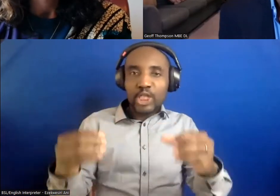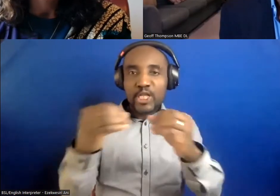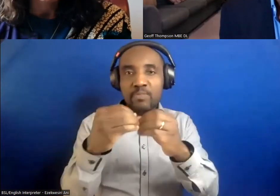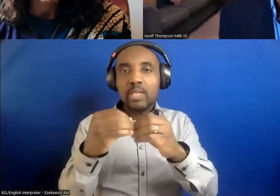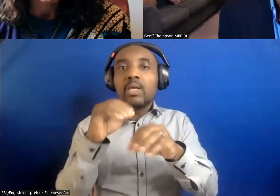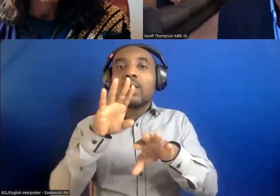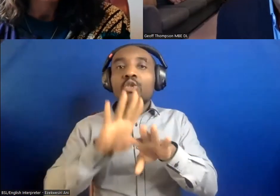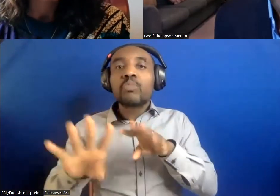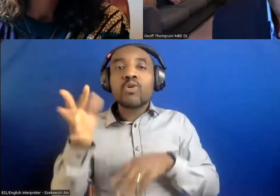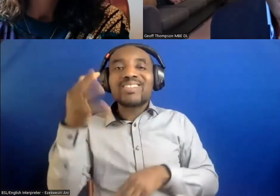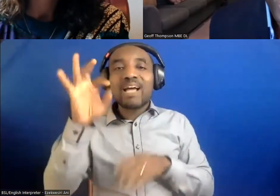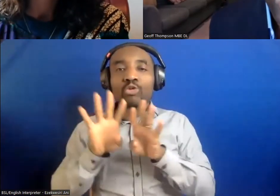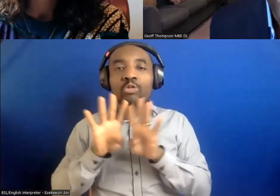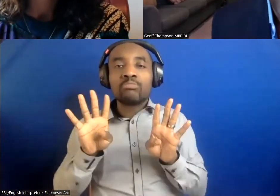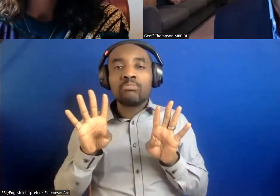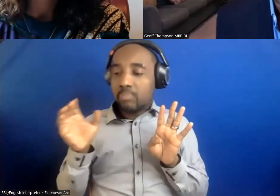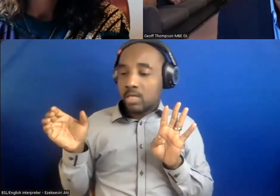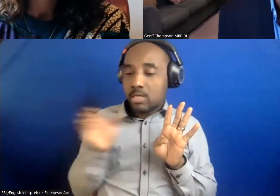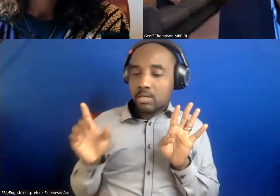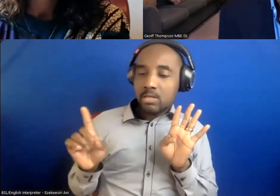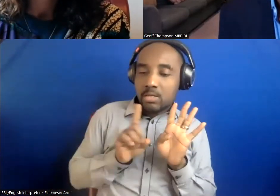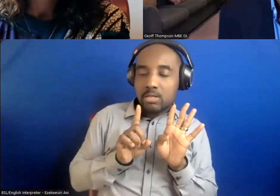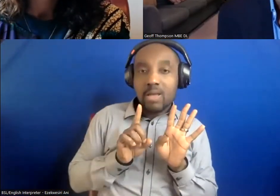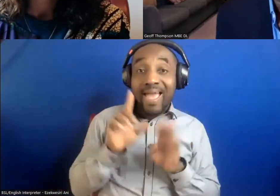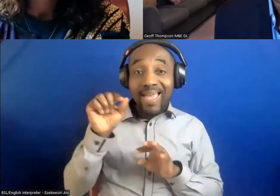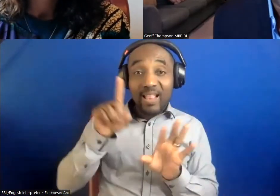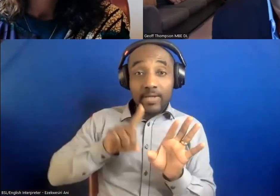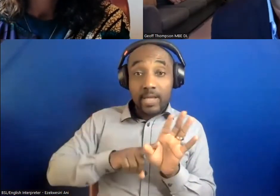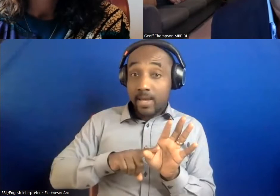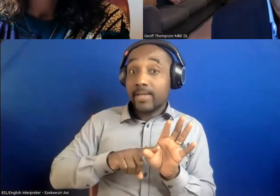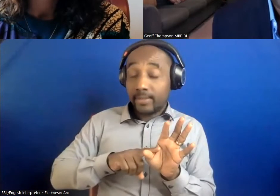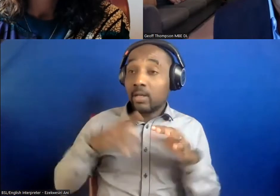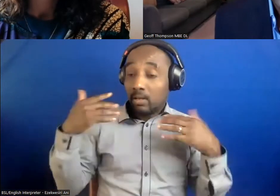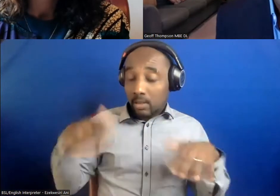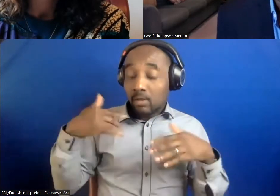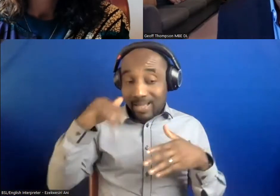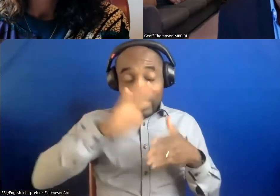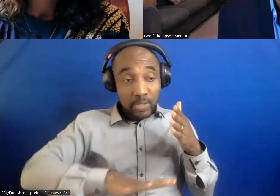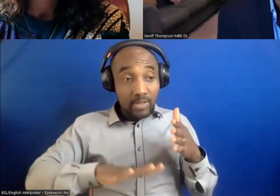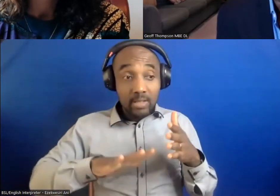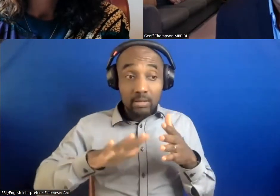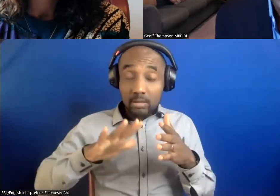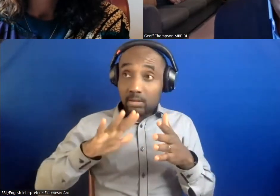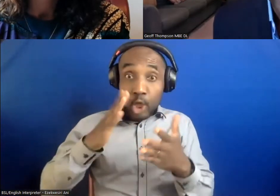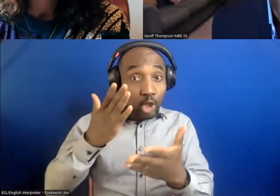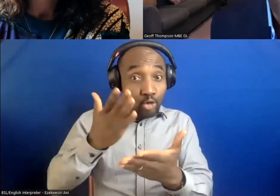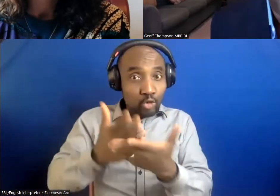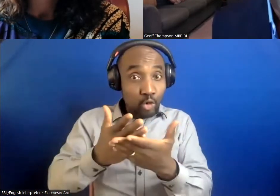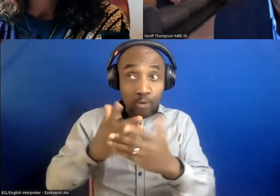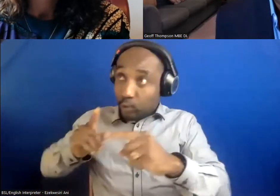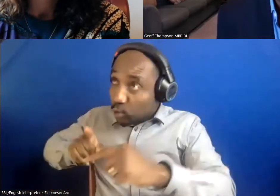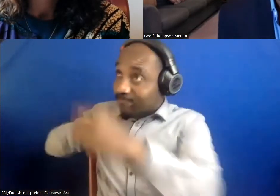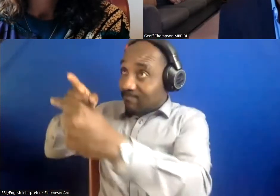served 11 years of incredible experiences where the truth to power, sometimes seen as an offense, but certainly not a